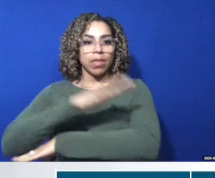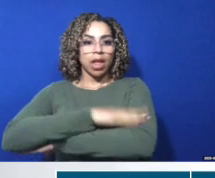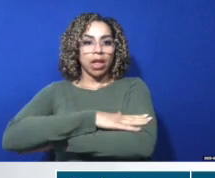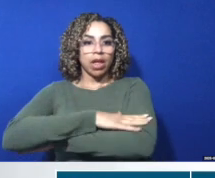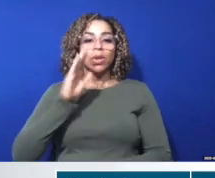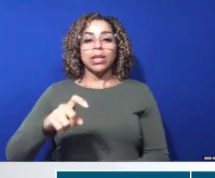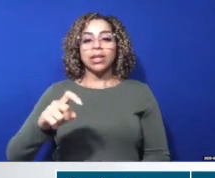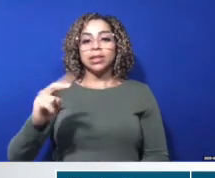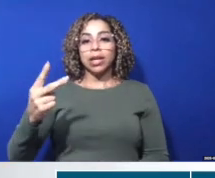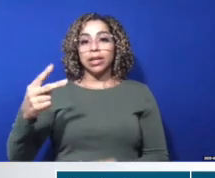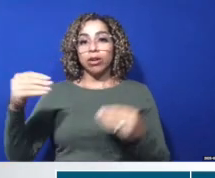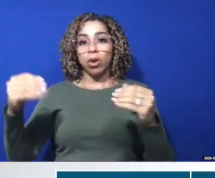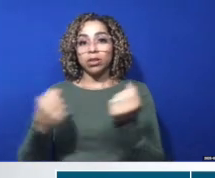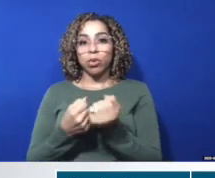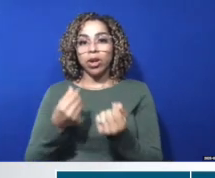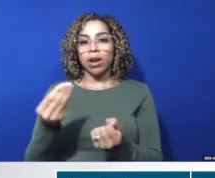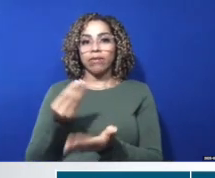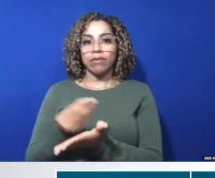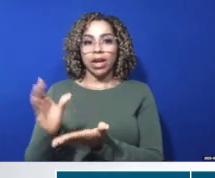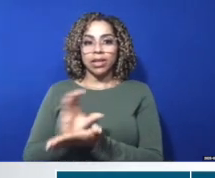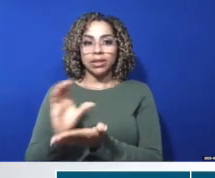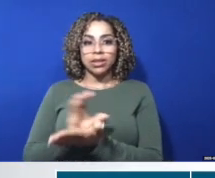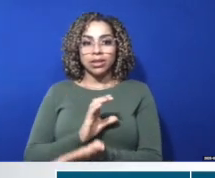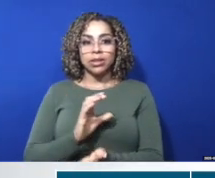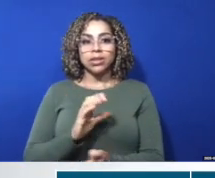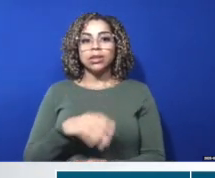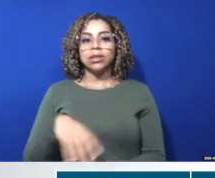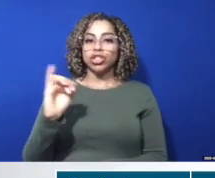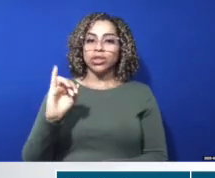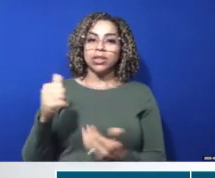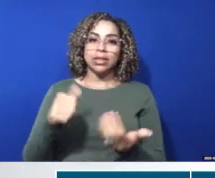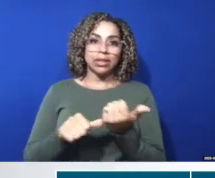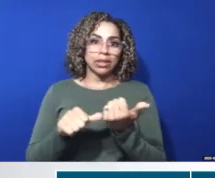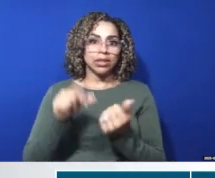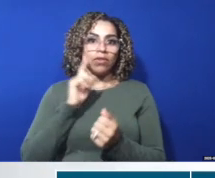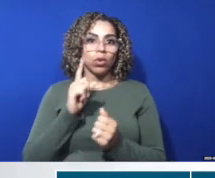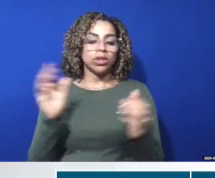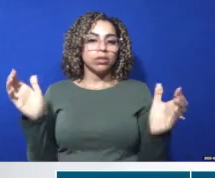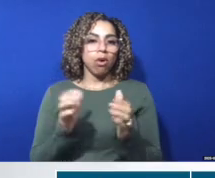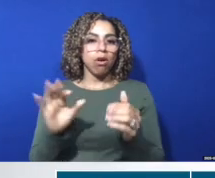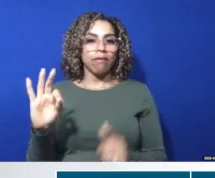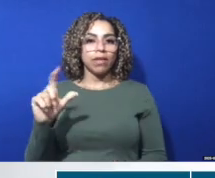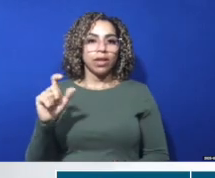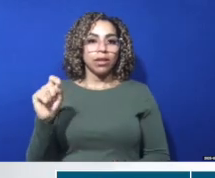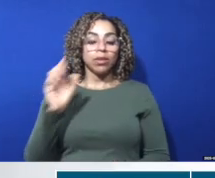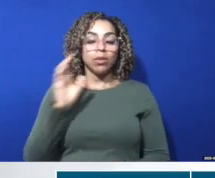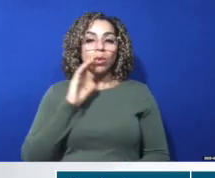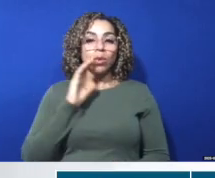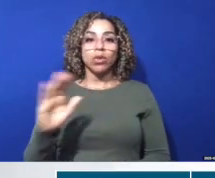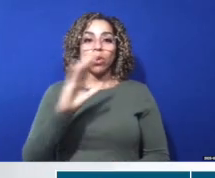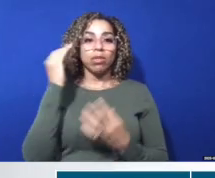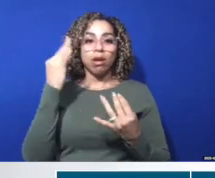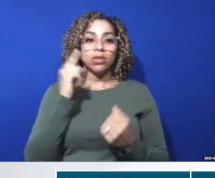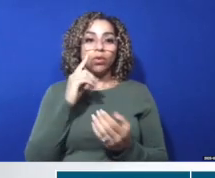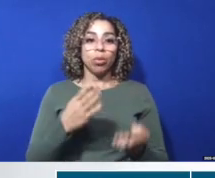and financing and insurance assistance for small fleets. We'd love to get your thoughts on our proposed priorities and the other